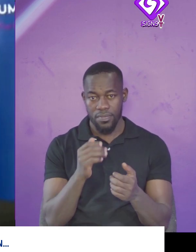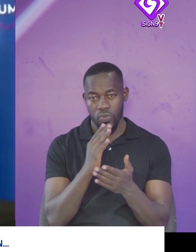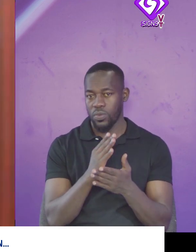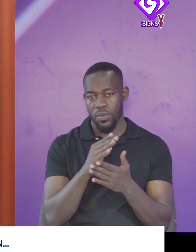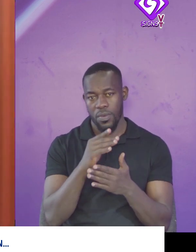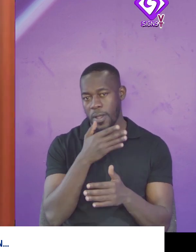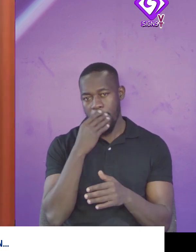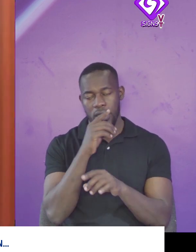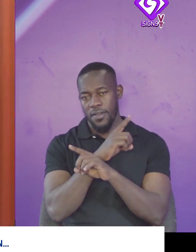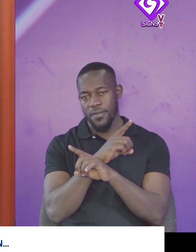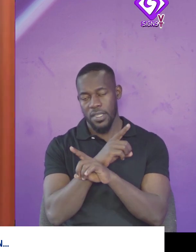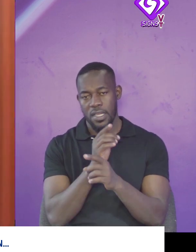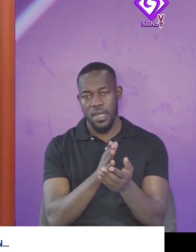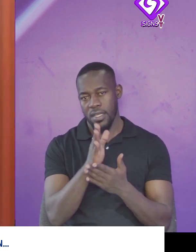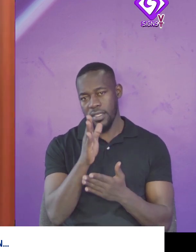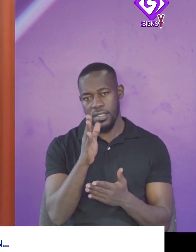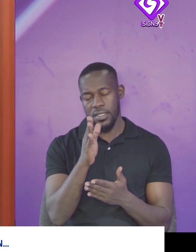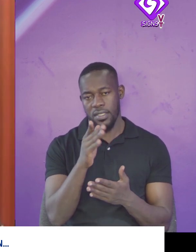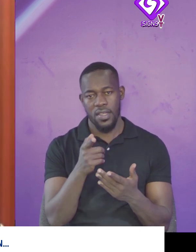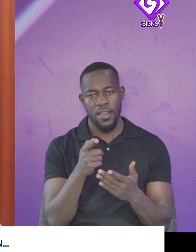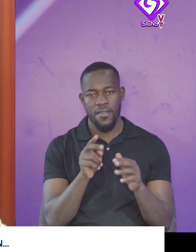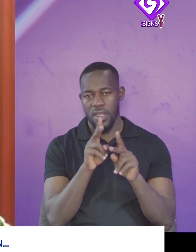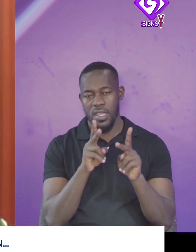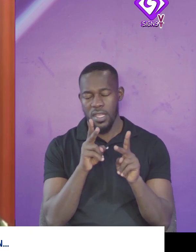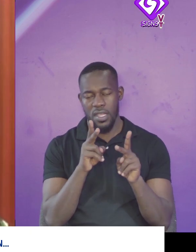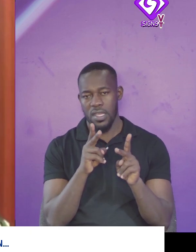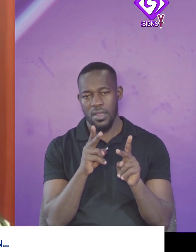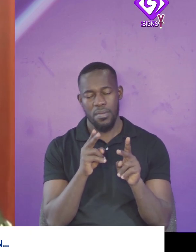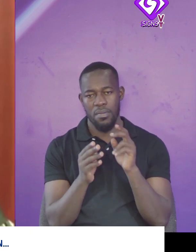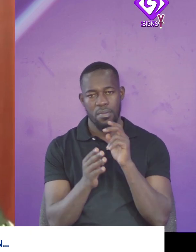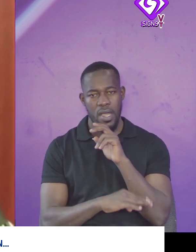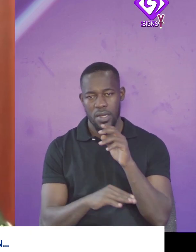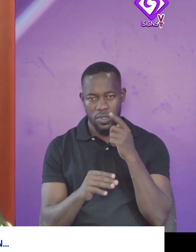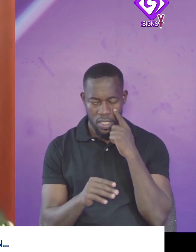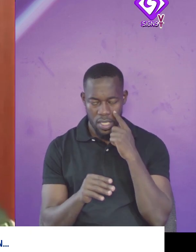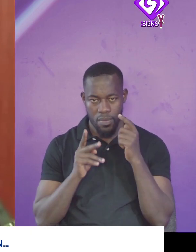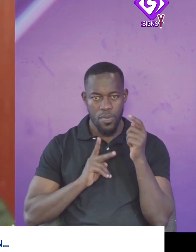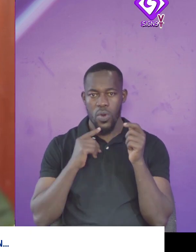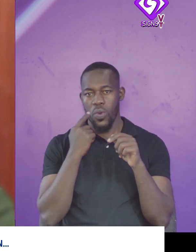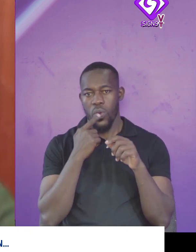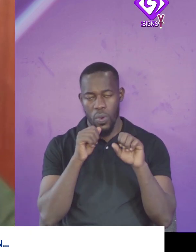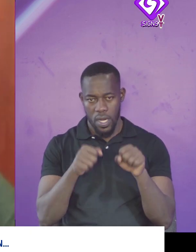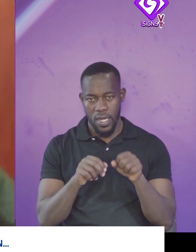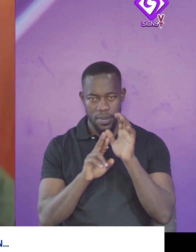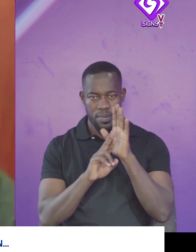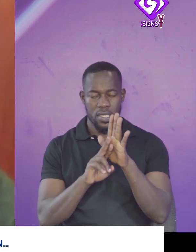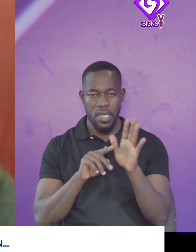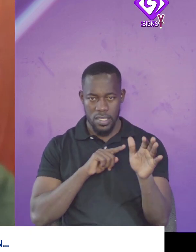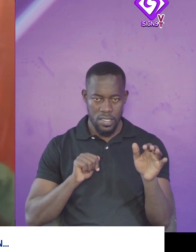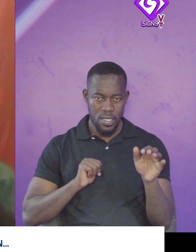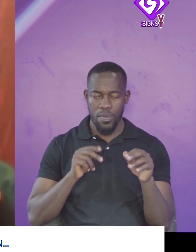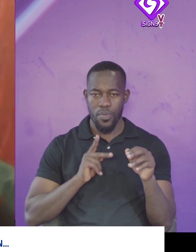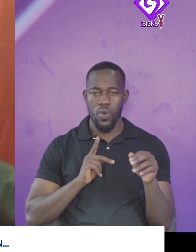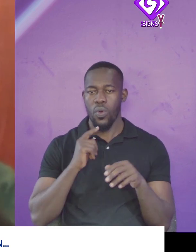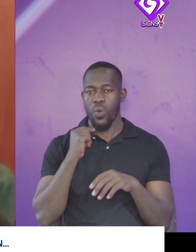of everybody. It's really heartbreaking to see how people who are supposed to represent us, who are mandated to represent